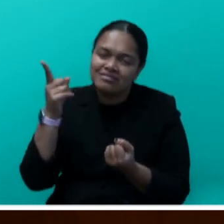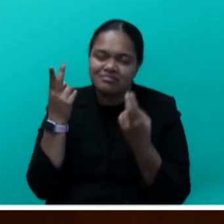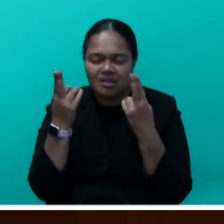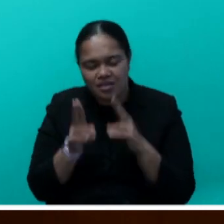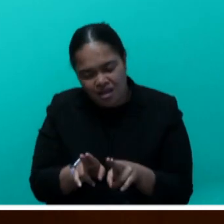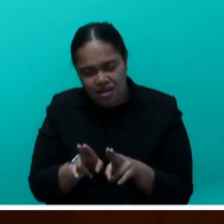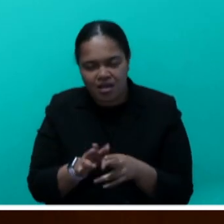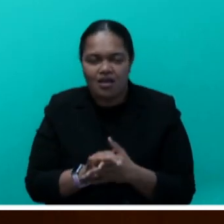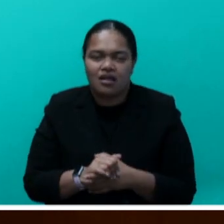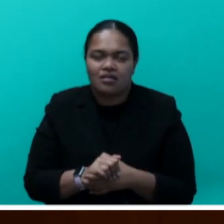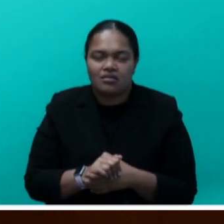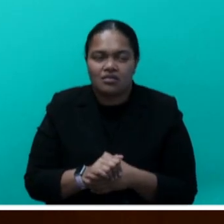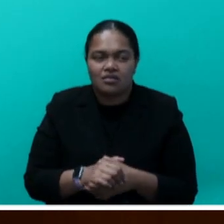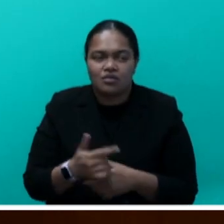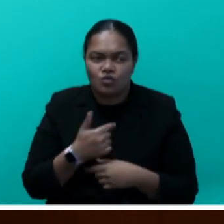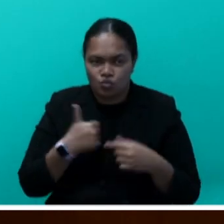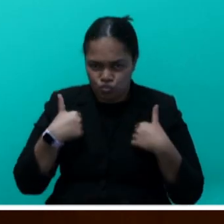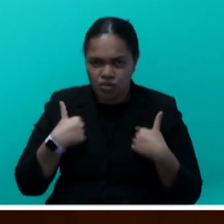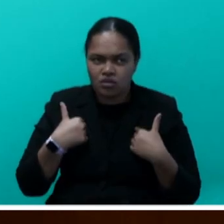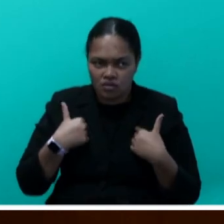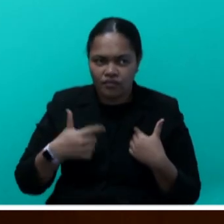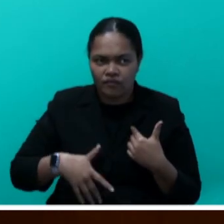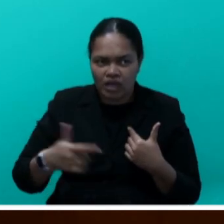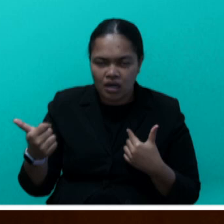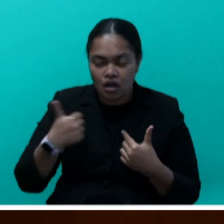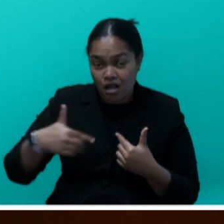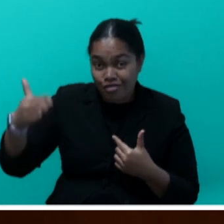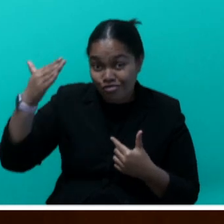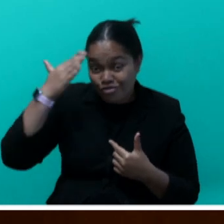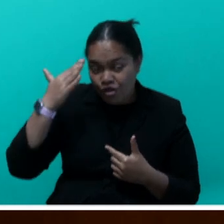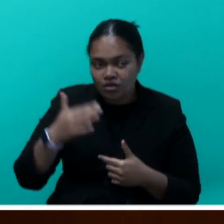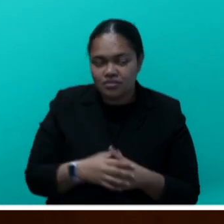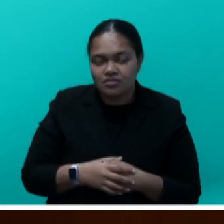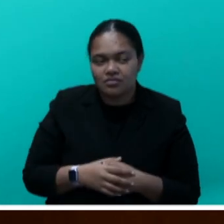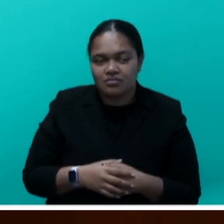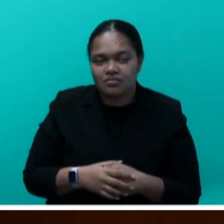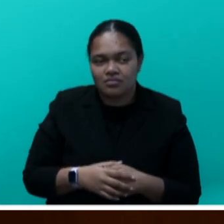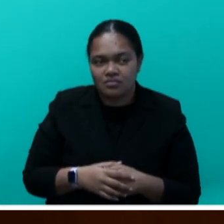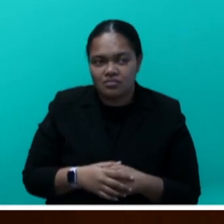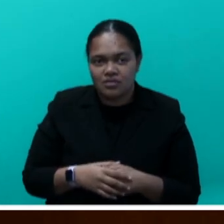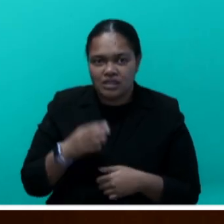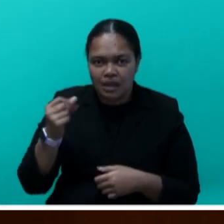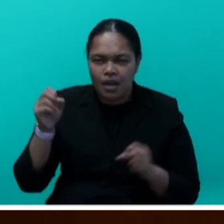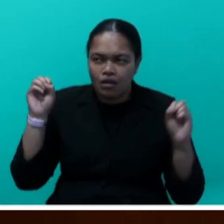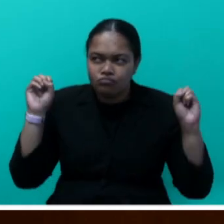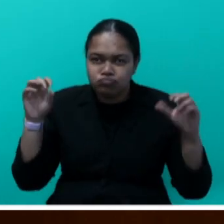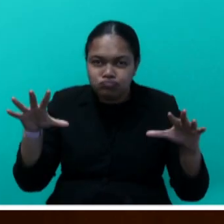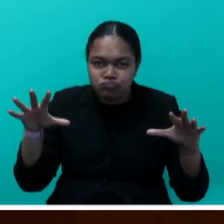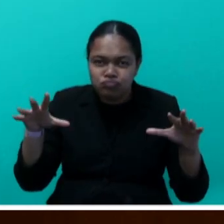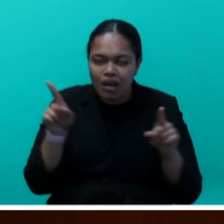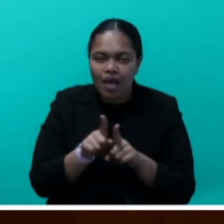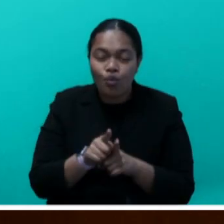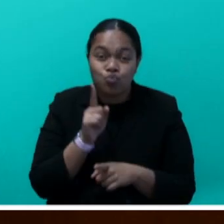We felt it. I thought there was going to be some siren, but they're so used to